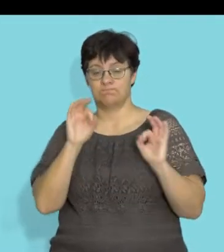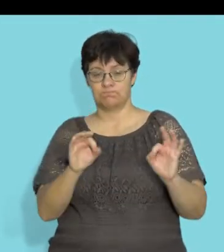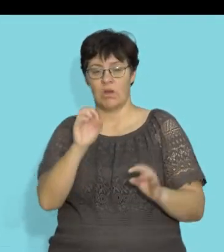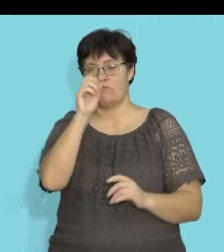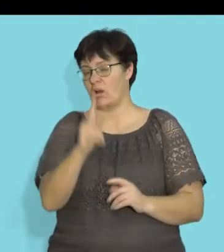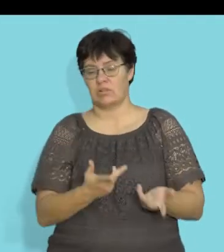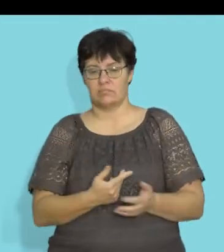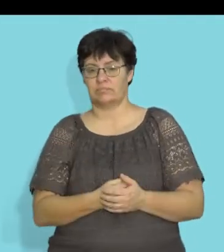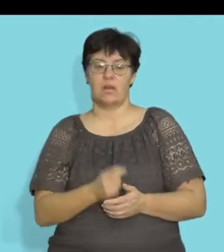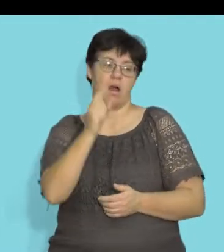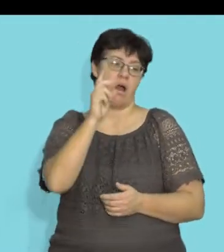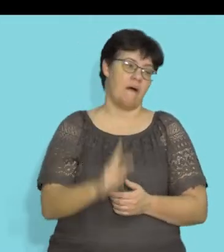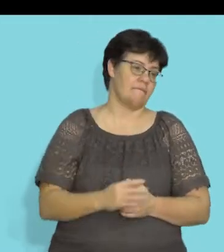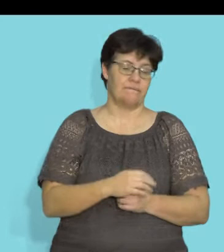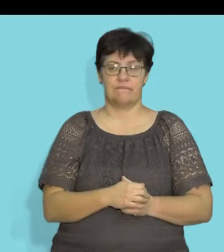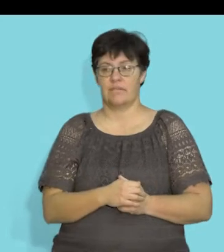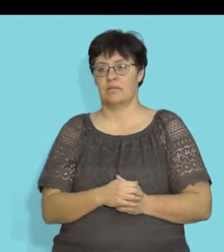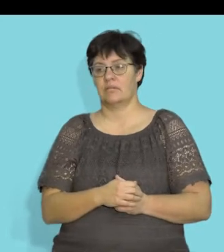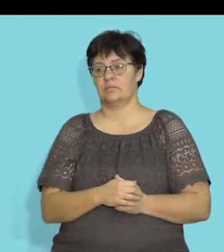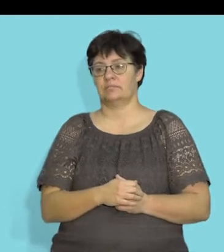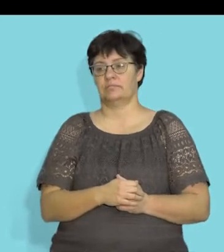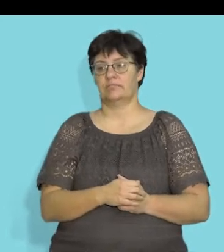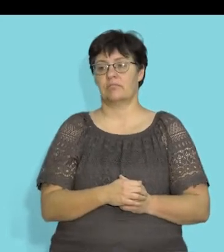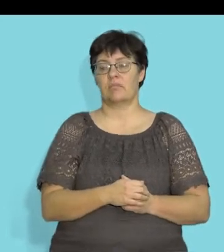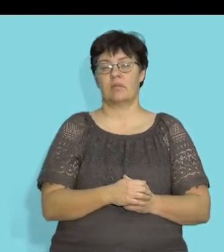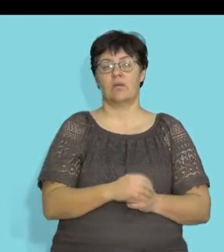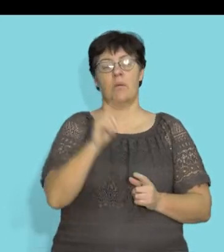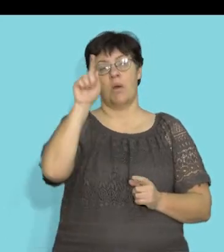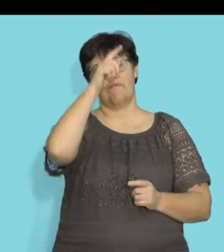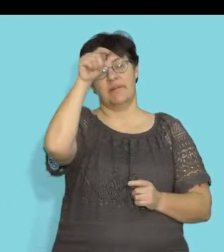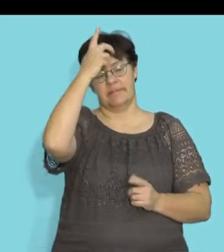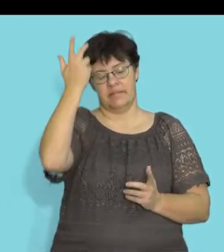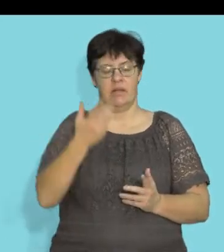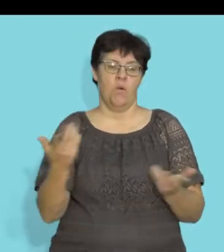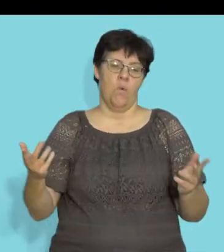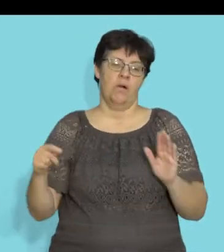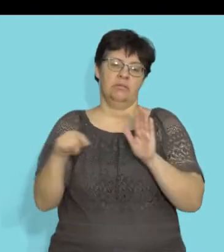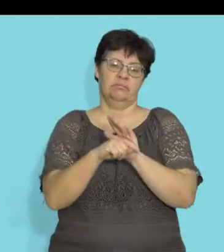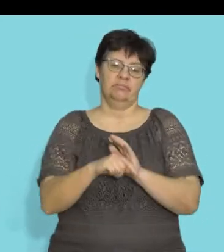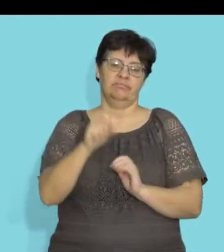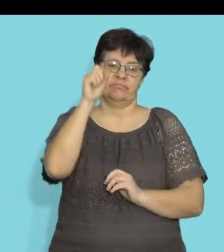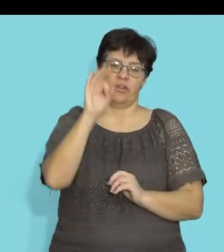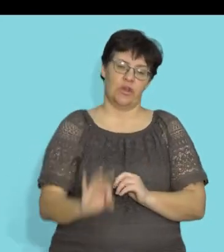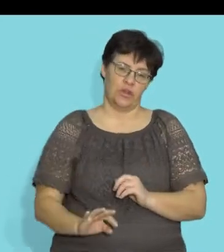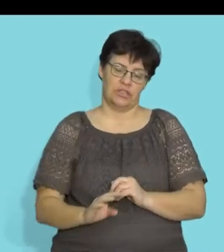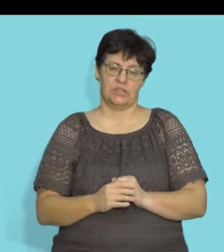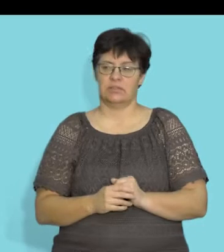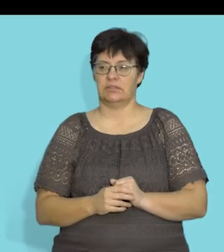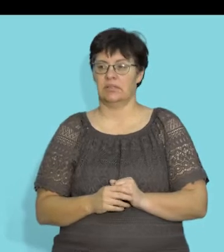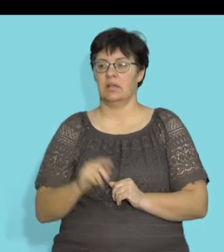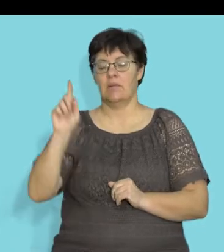proper fraction, I could take a half to the power of infinity, or I could take negative a third to the power